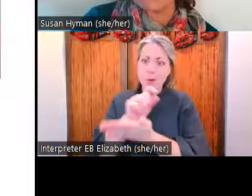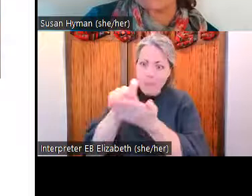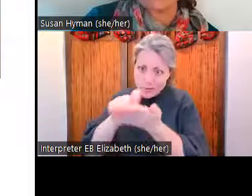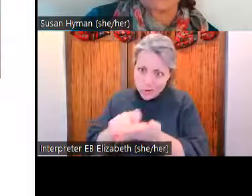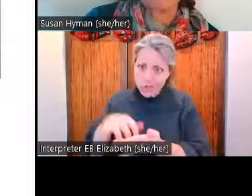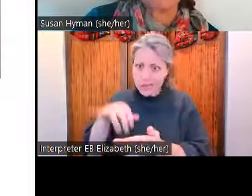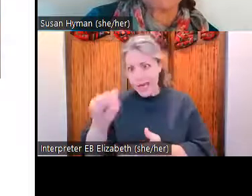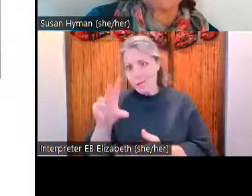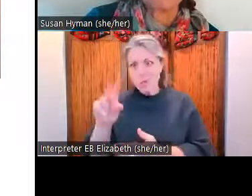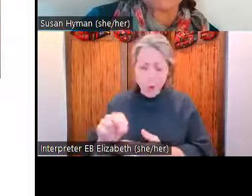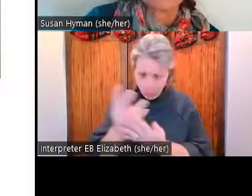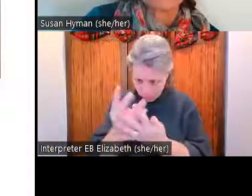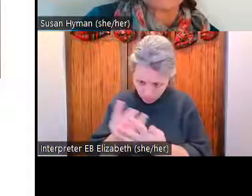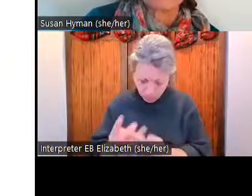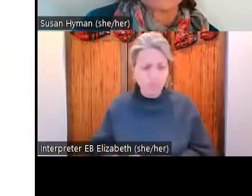sample.